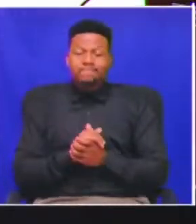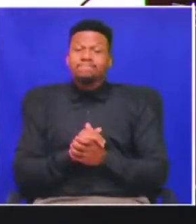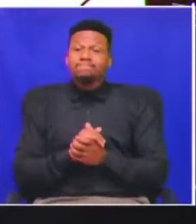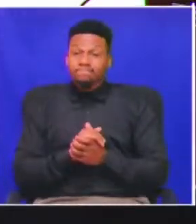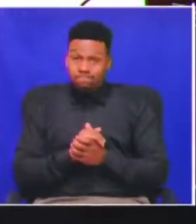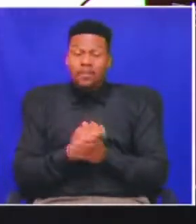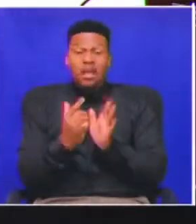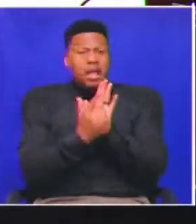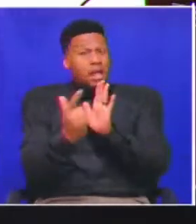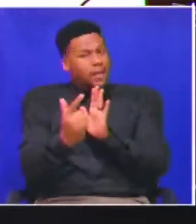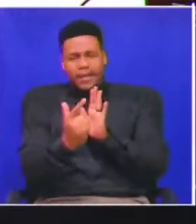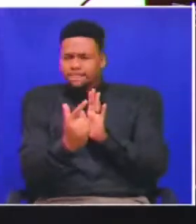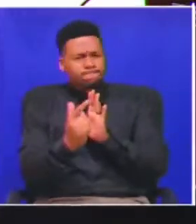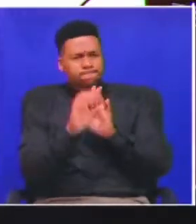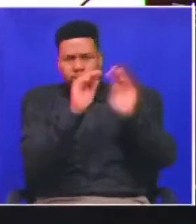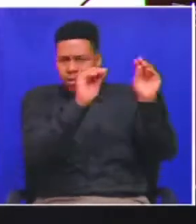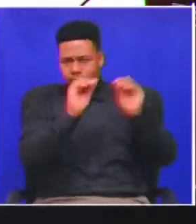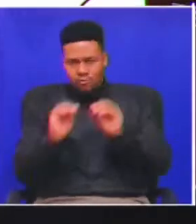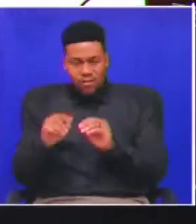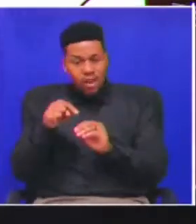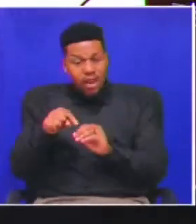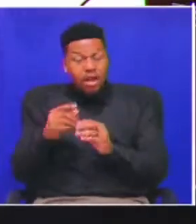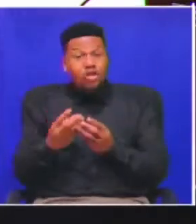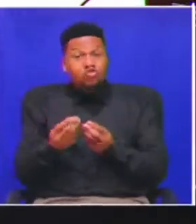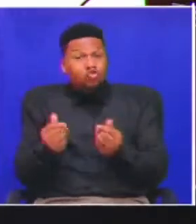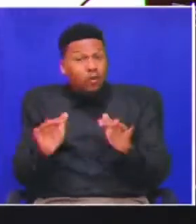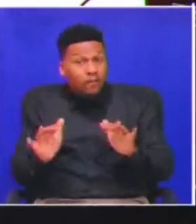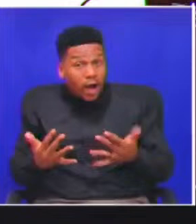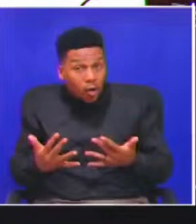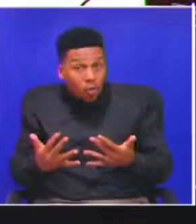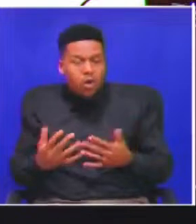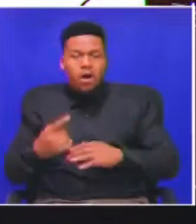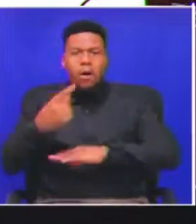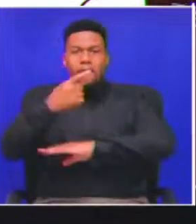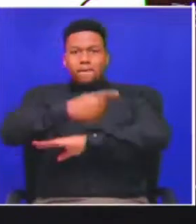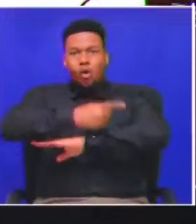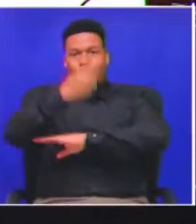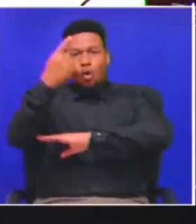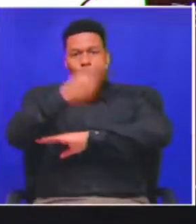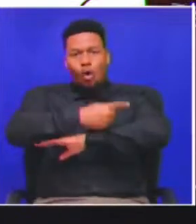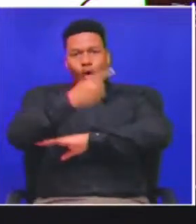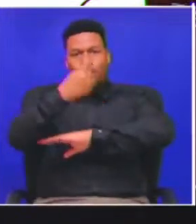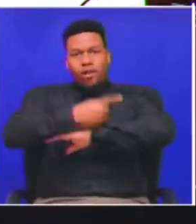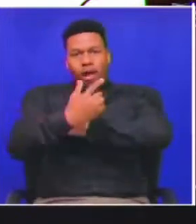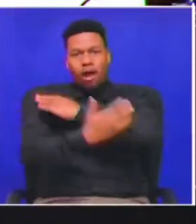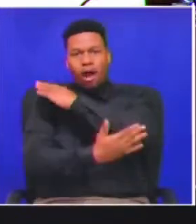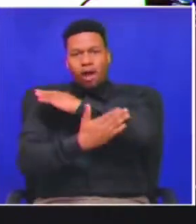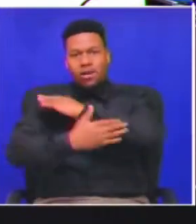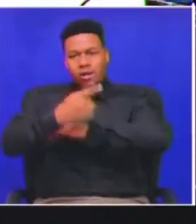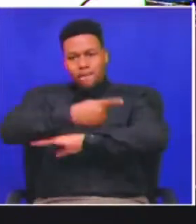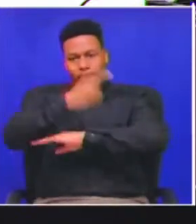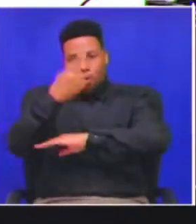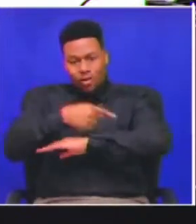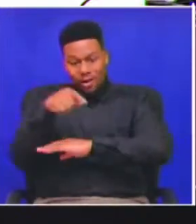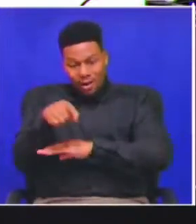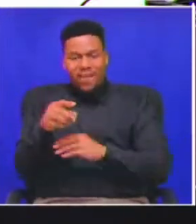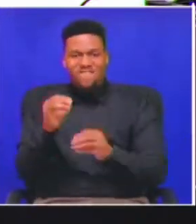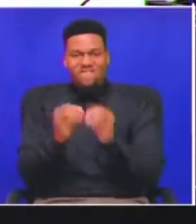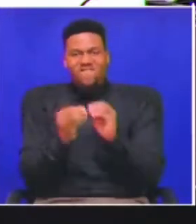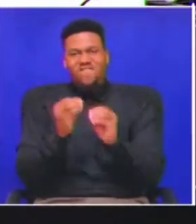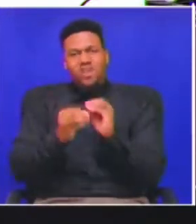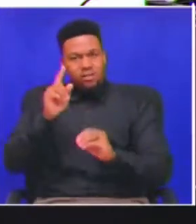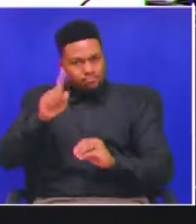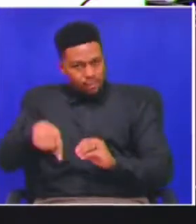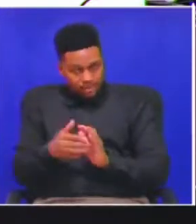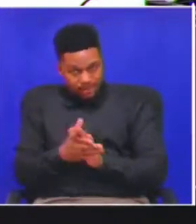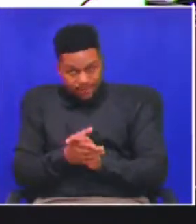immigration is to secure our borders. The newly established Border Management Authority has